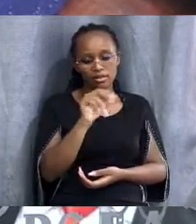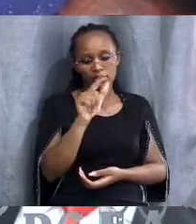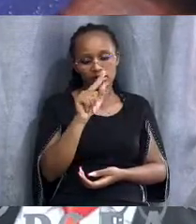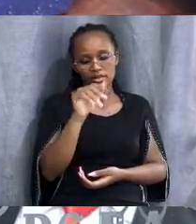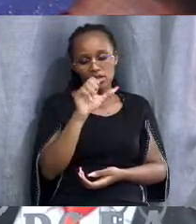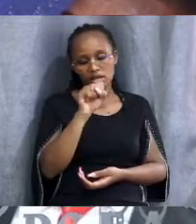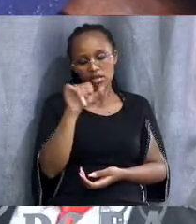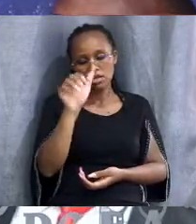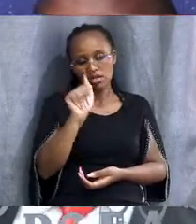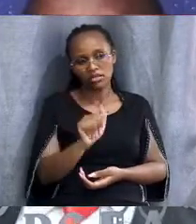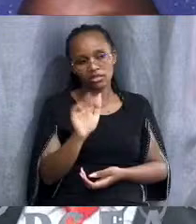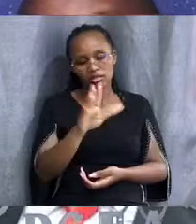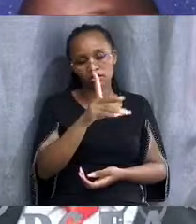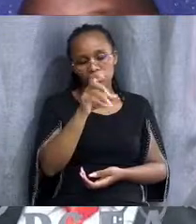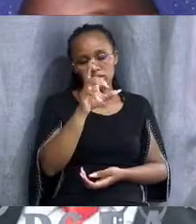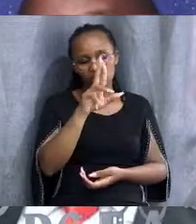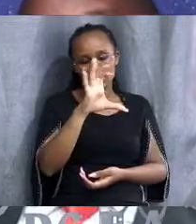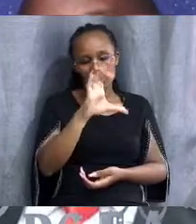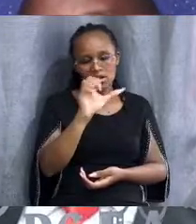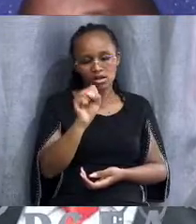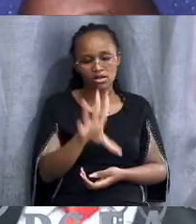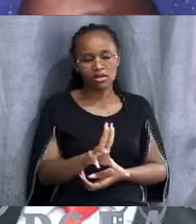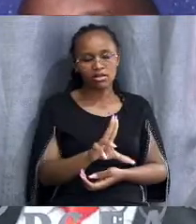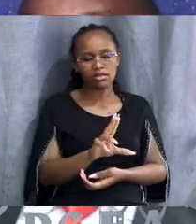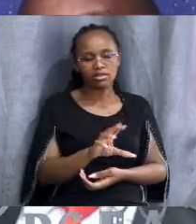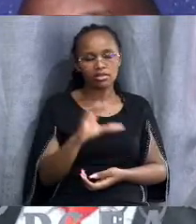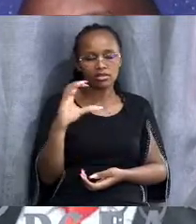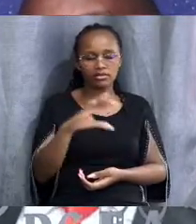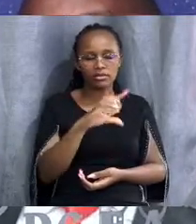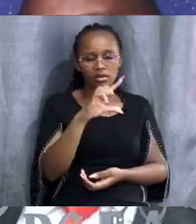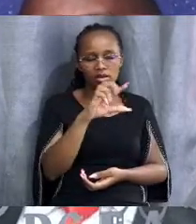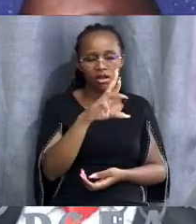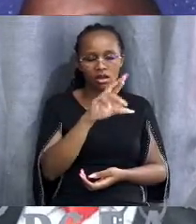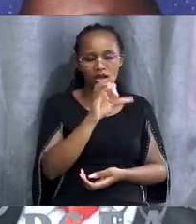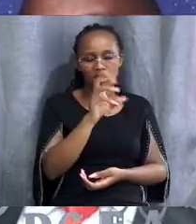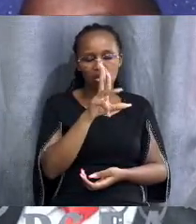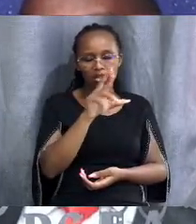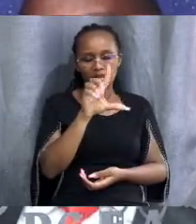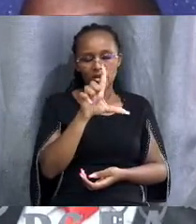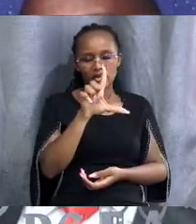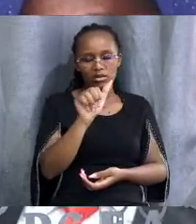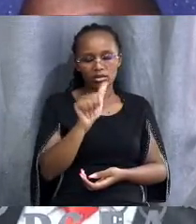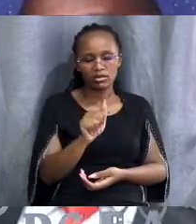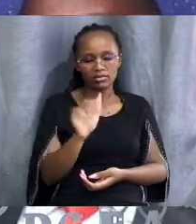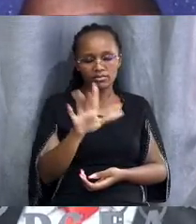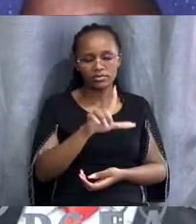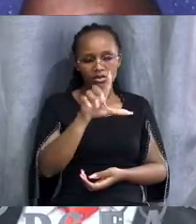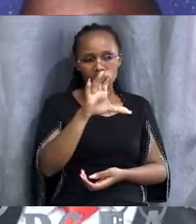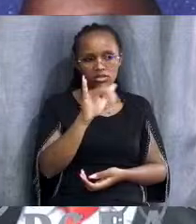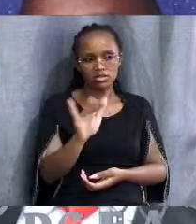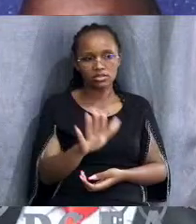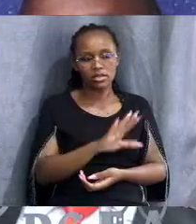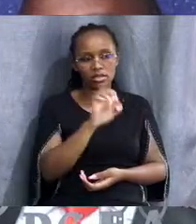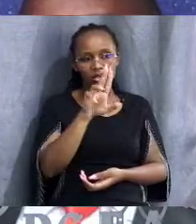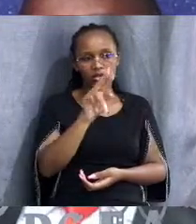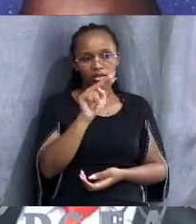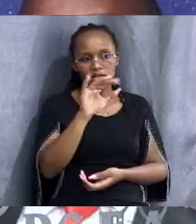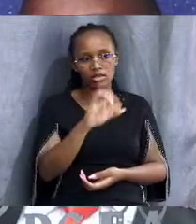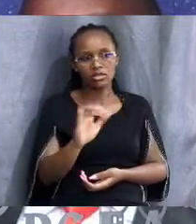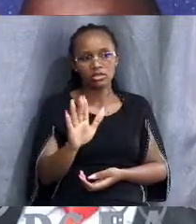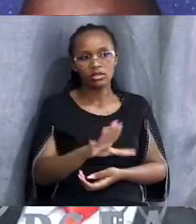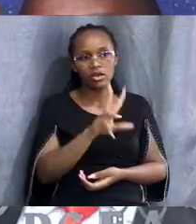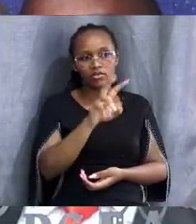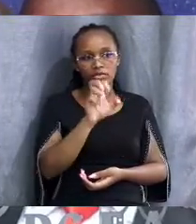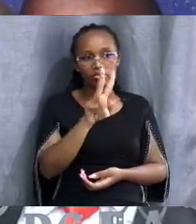Wanjiko, Dorcas Wamboi, Glorian, Lucy, Eunice, Lena,